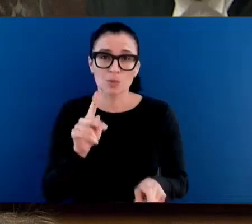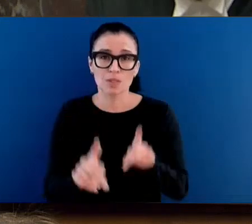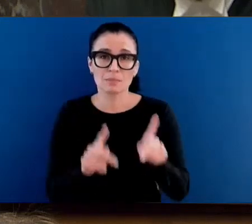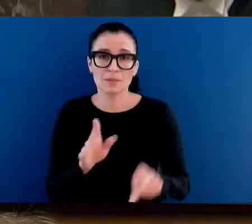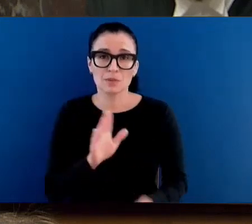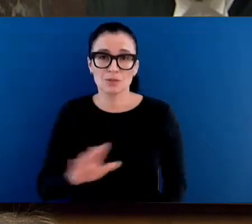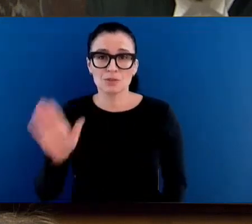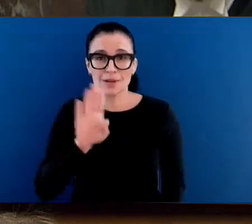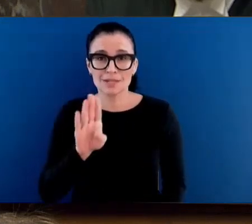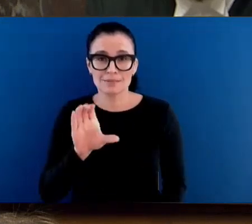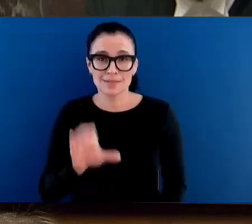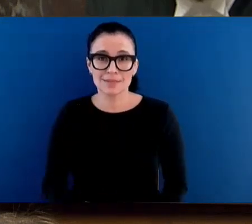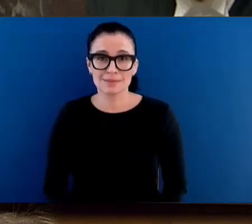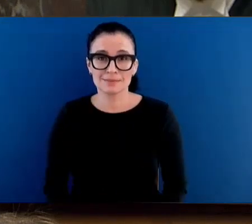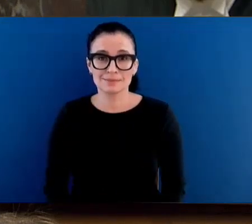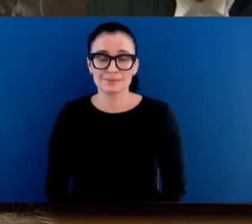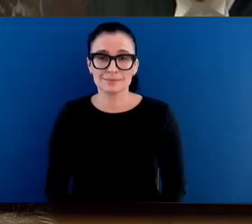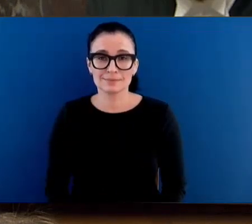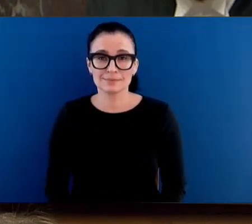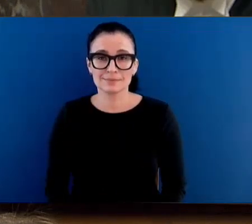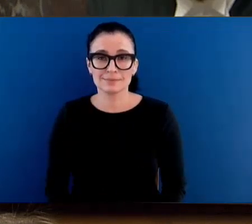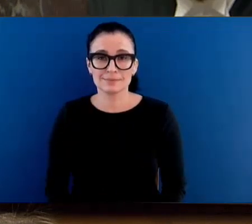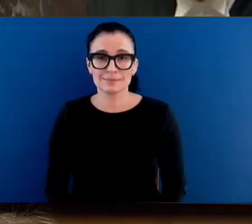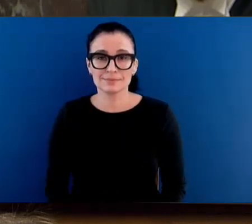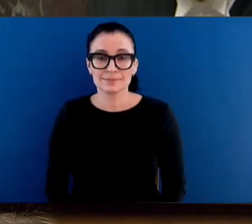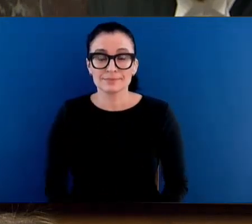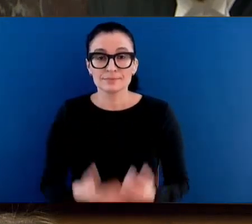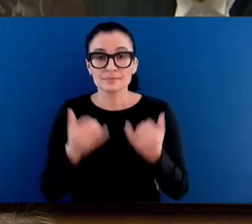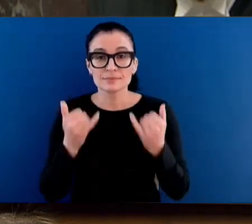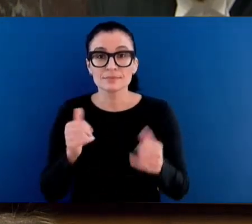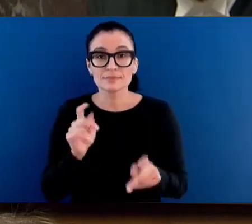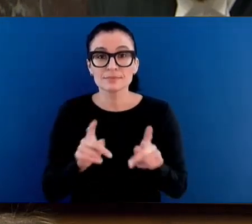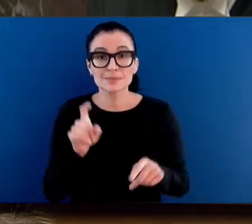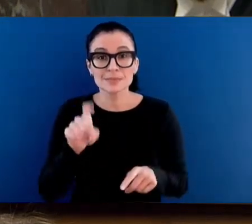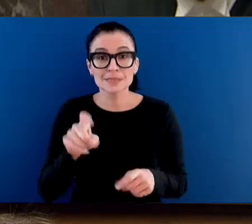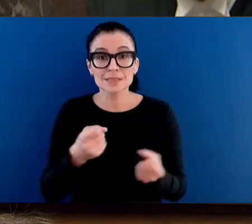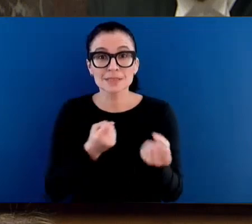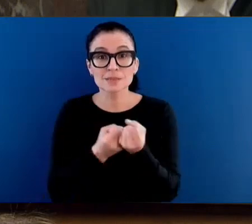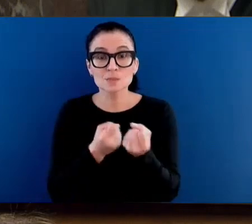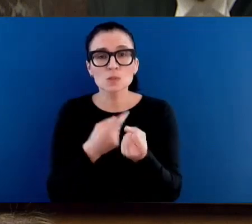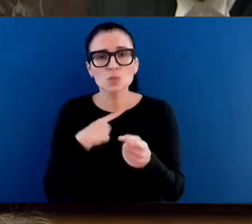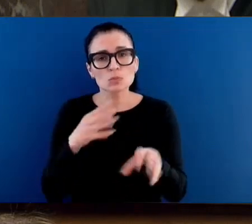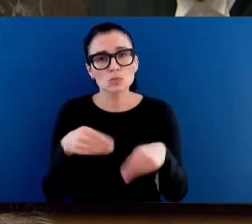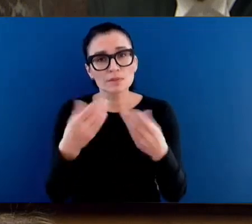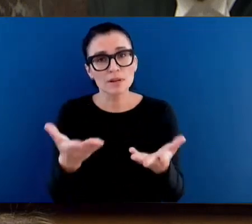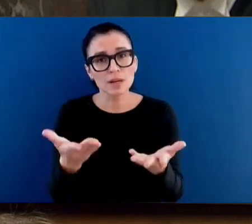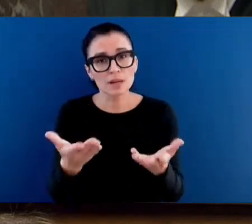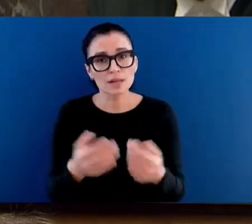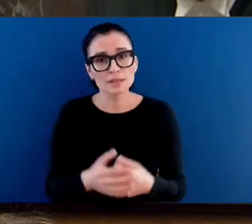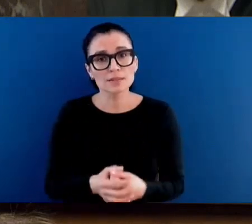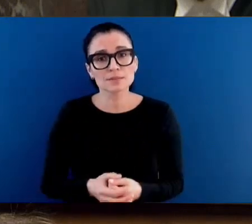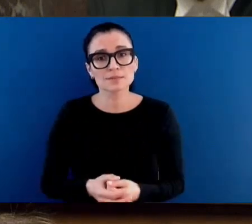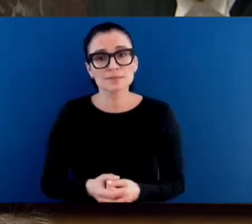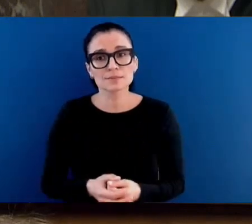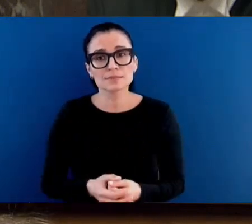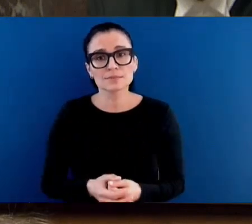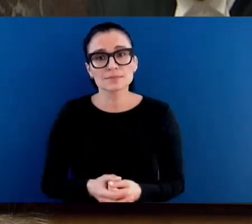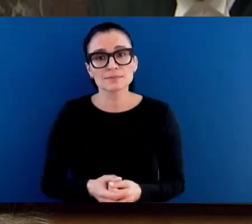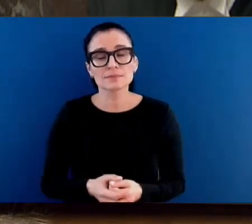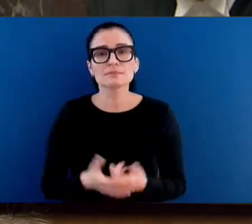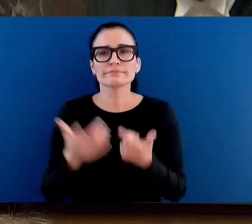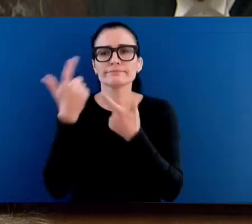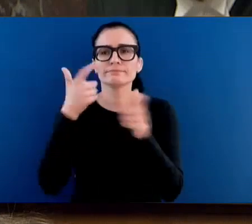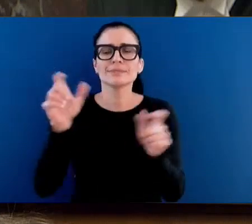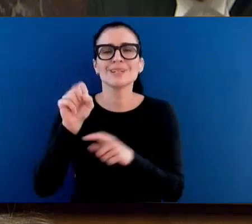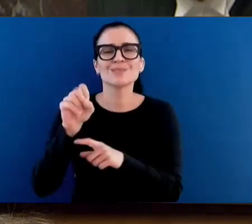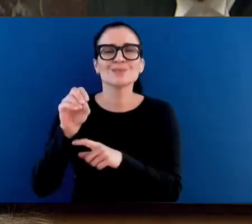That table that's been set by really big social media players is unprecedented in Canada and North America, to get them to take